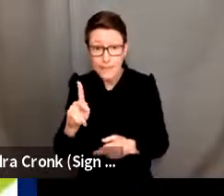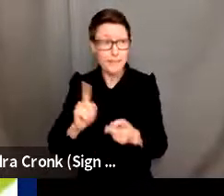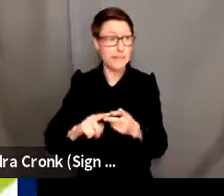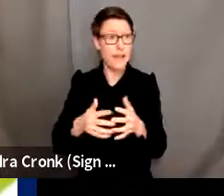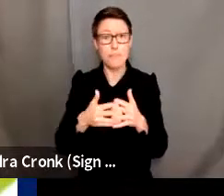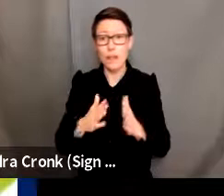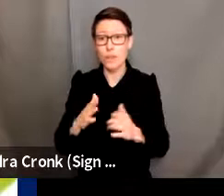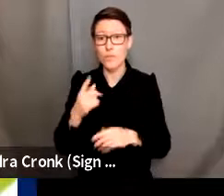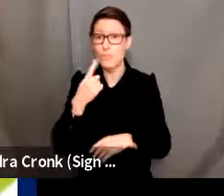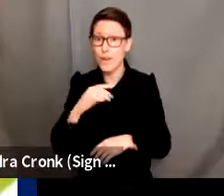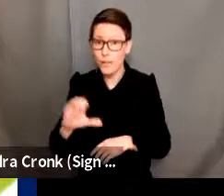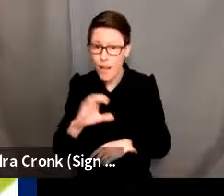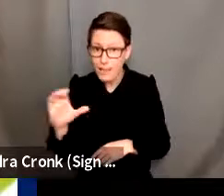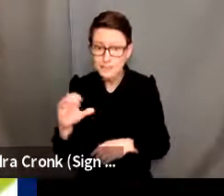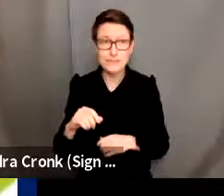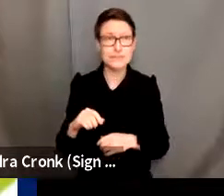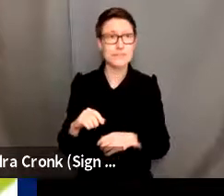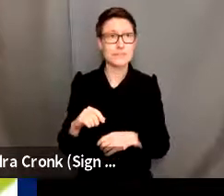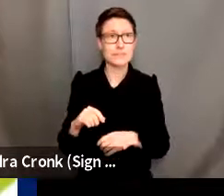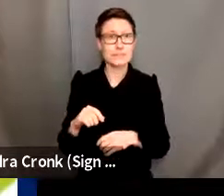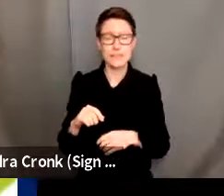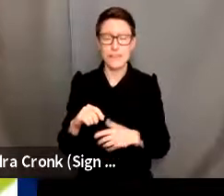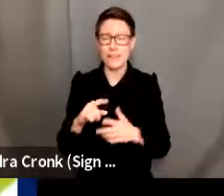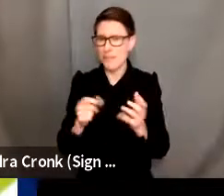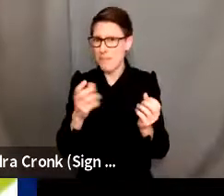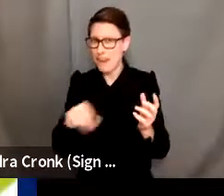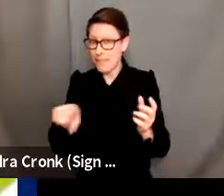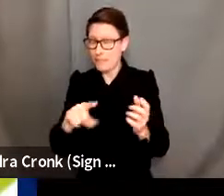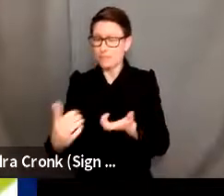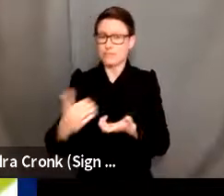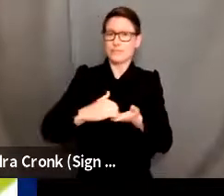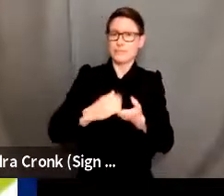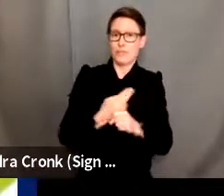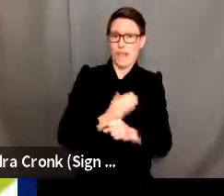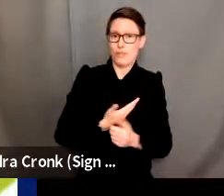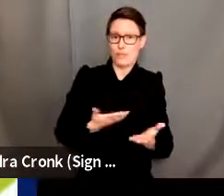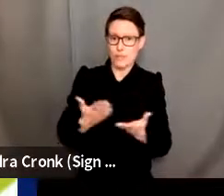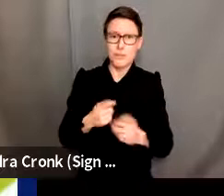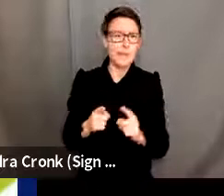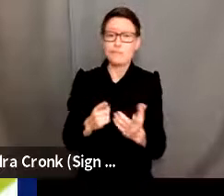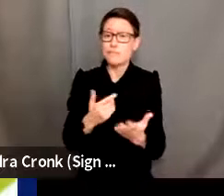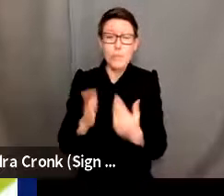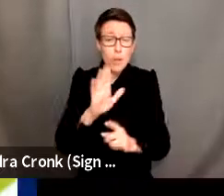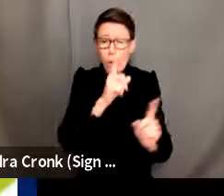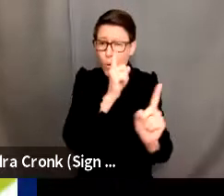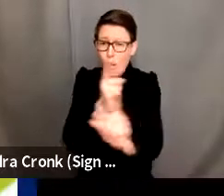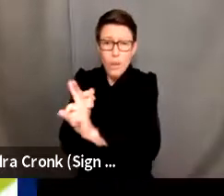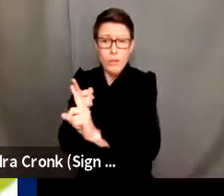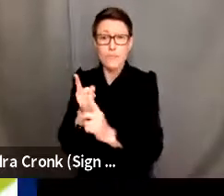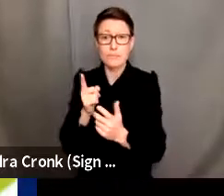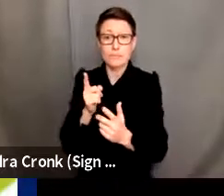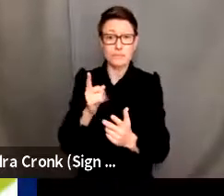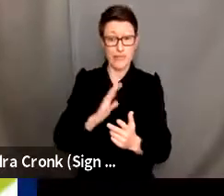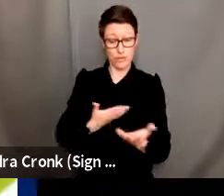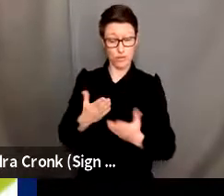American Red Cross, any rate, but it doesn't matter what you want to do, and it's a free service.